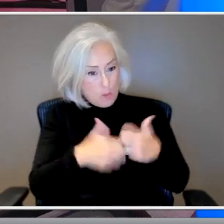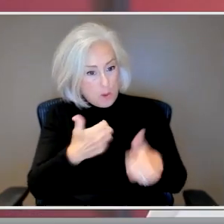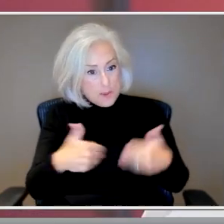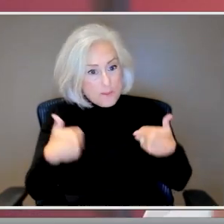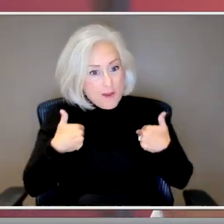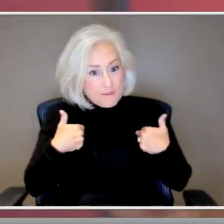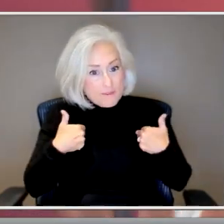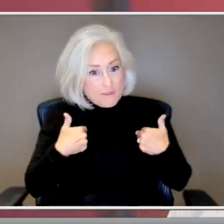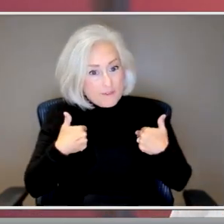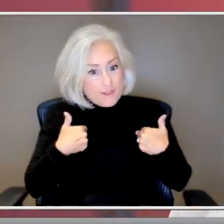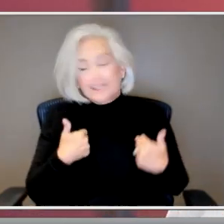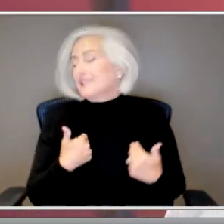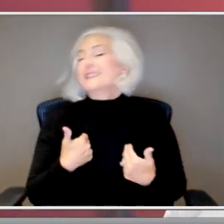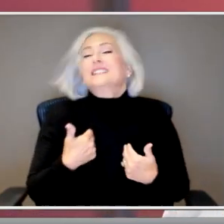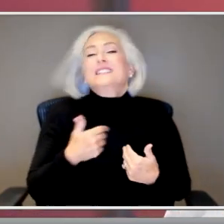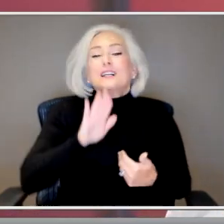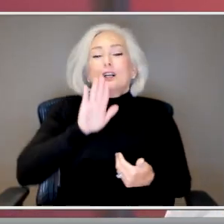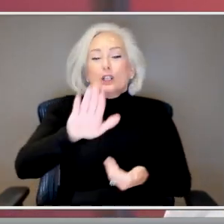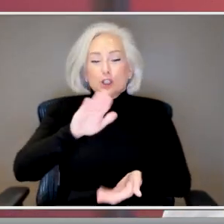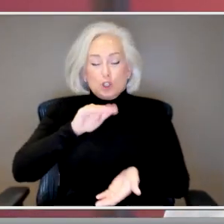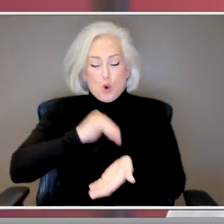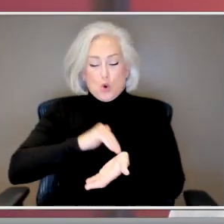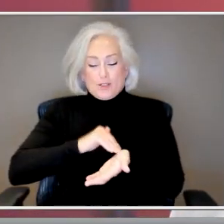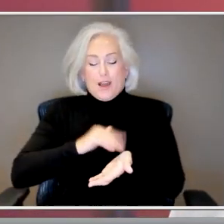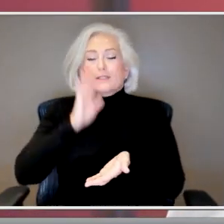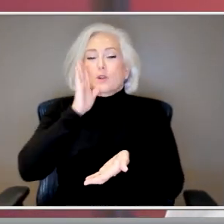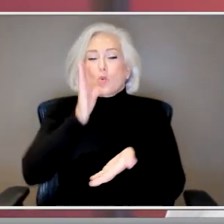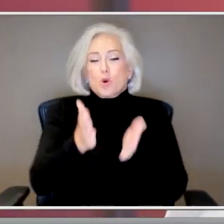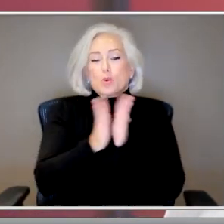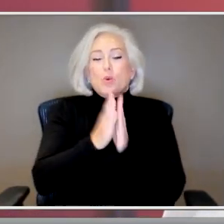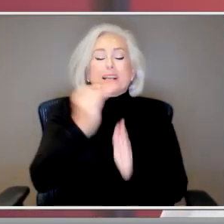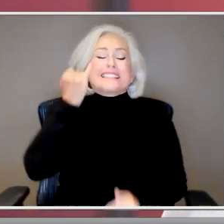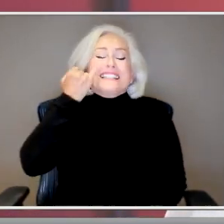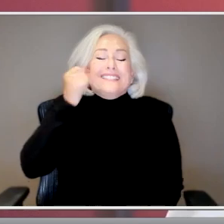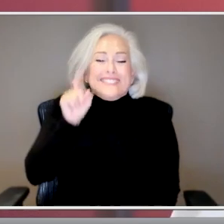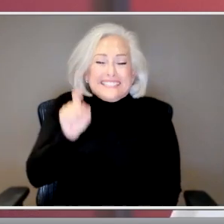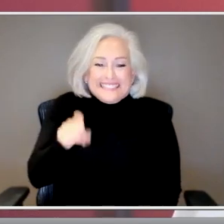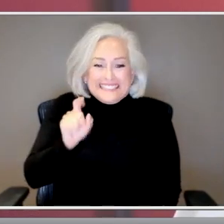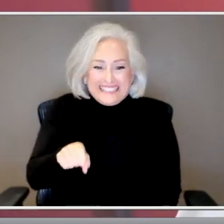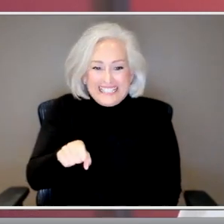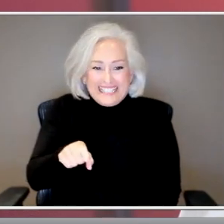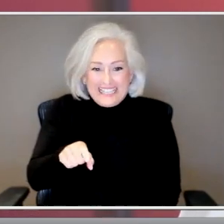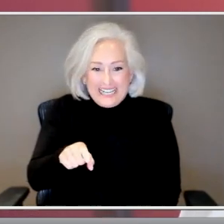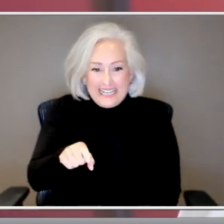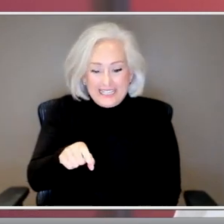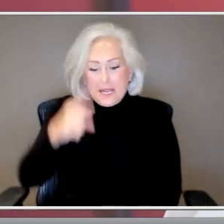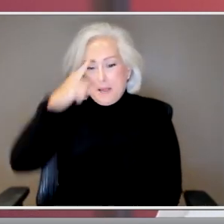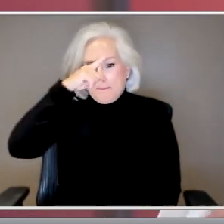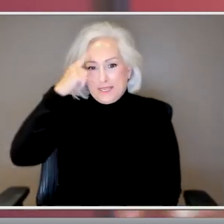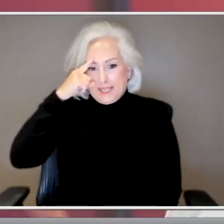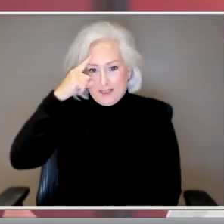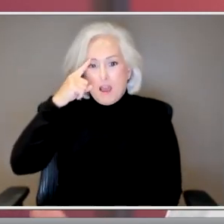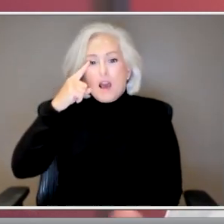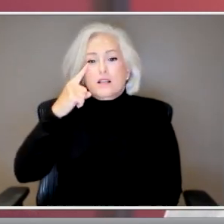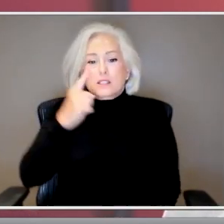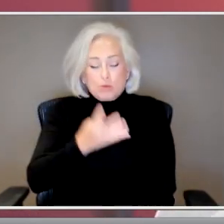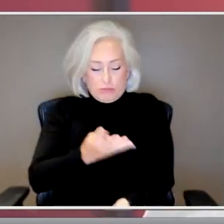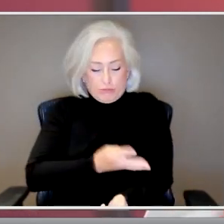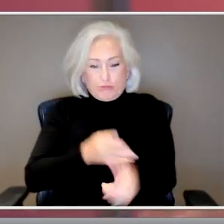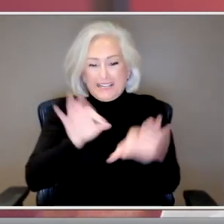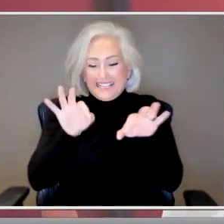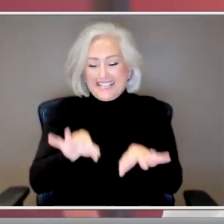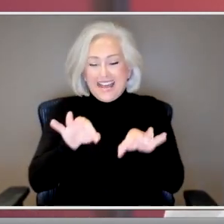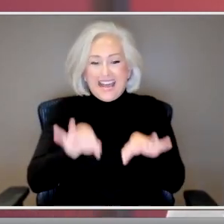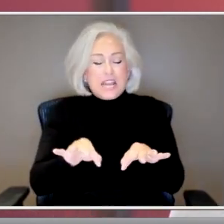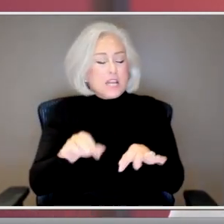So the physician will request it if Okay. they need it. So because it's an invasive and you inject a dye in the arm, so we don't do it on everyone unless you